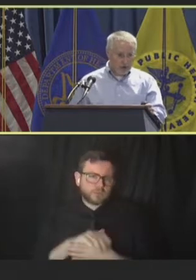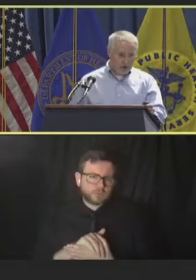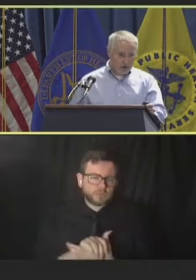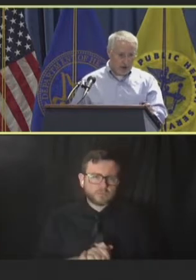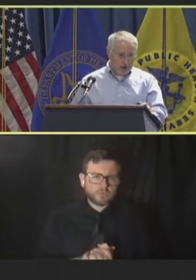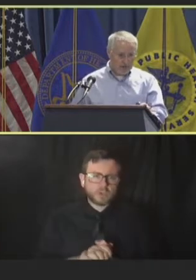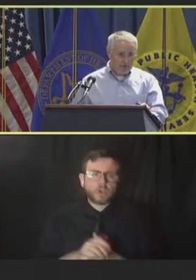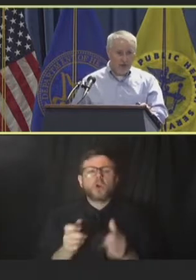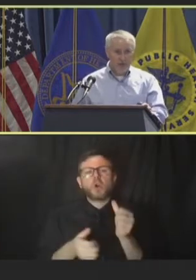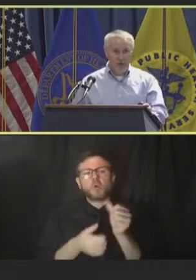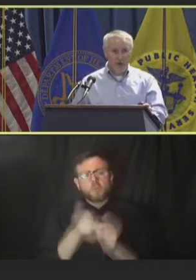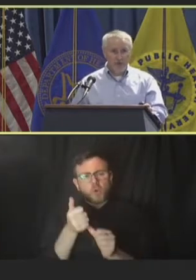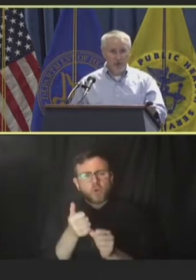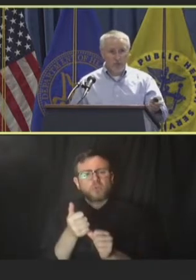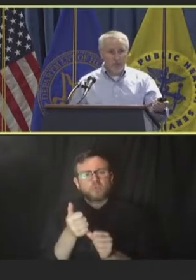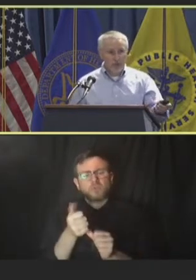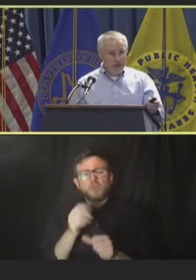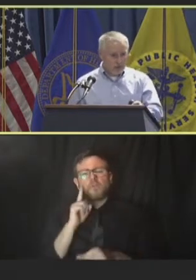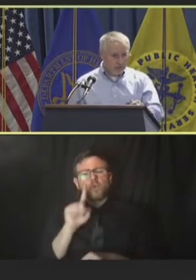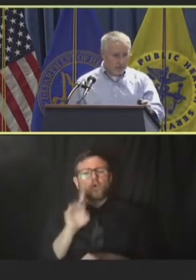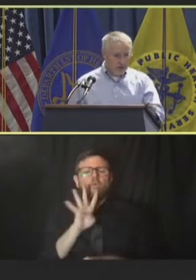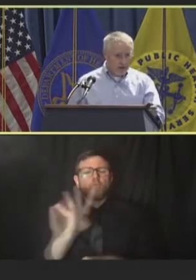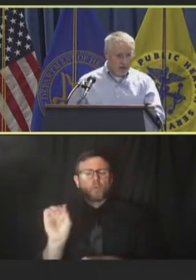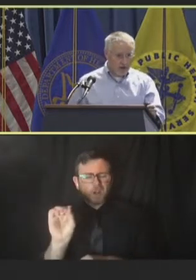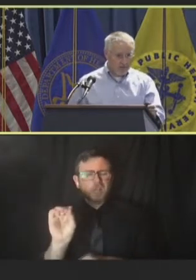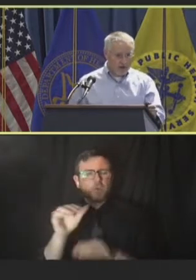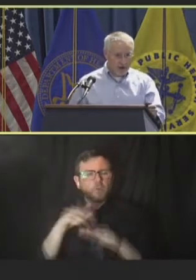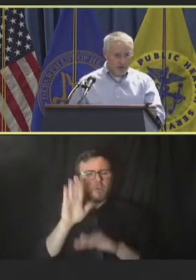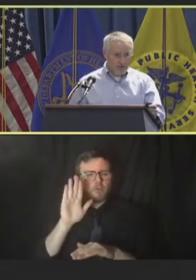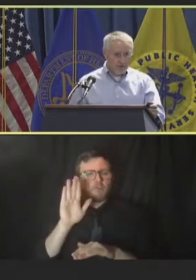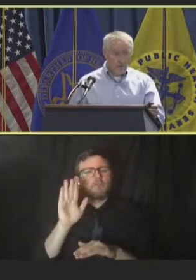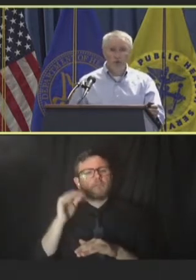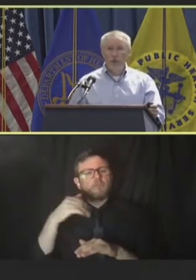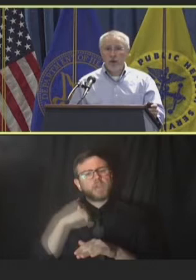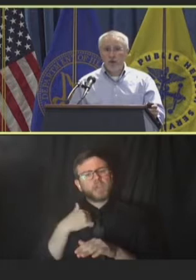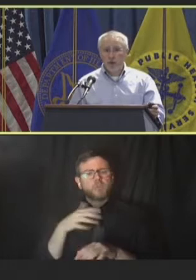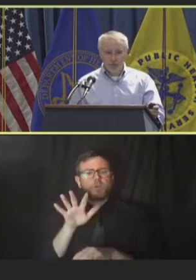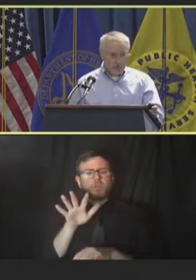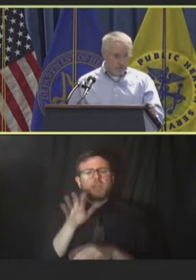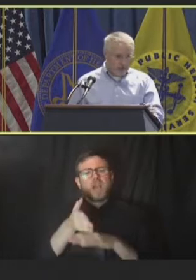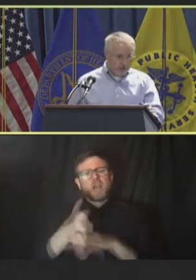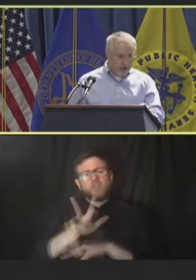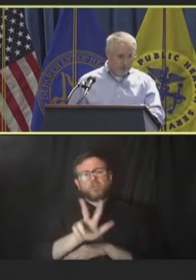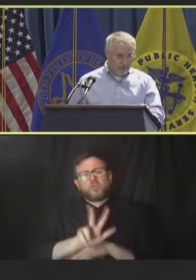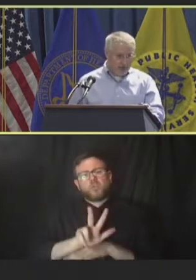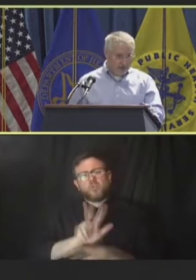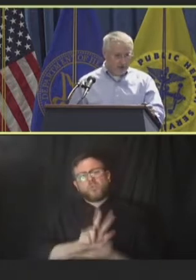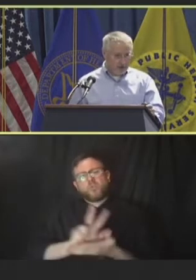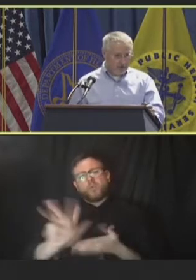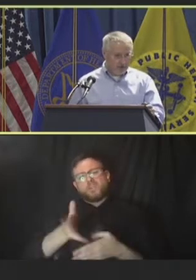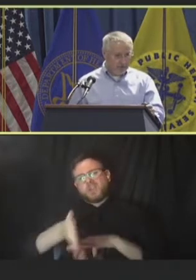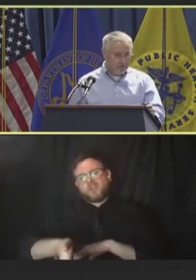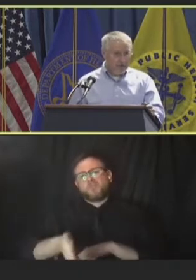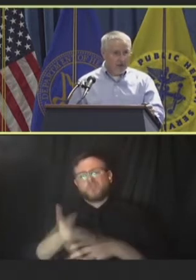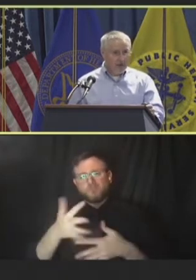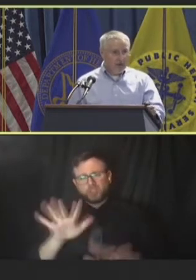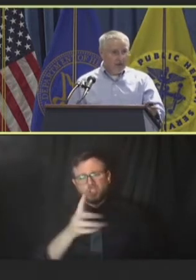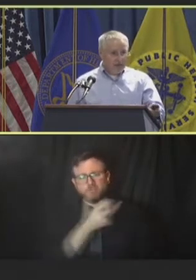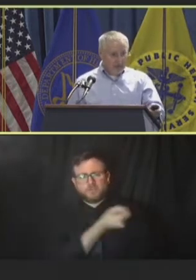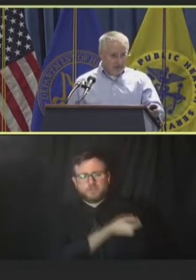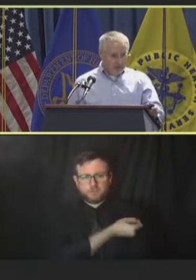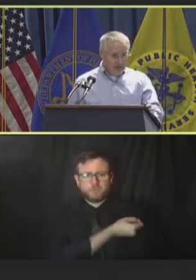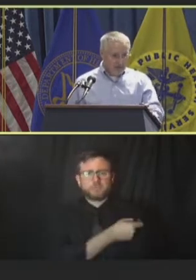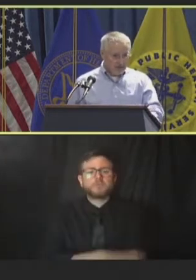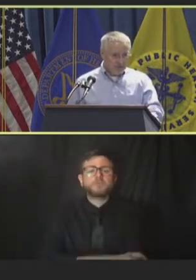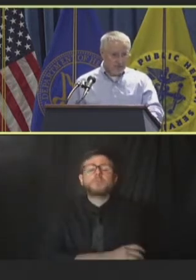of pericarditis, and the onset was later, onset out to about 3 weeks after vaccination.